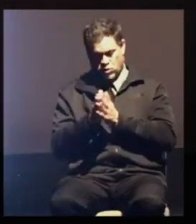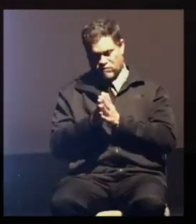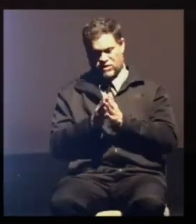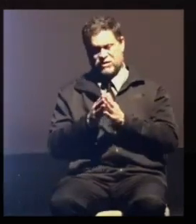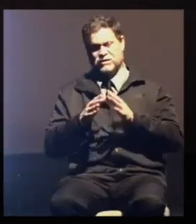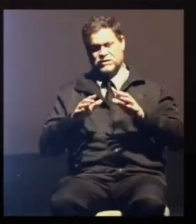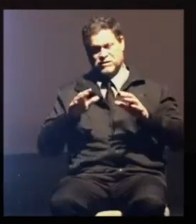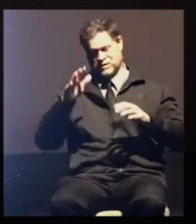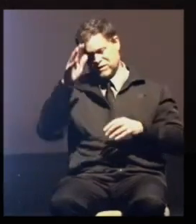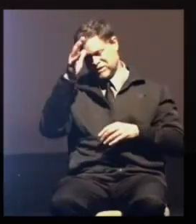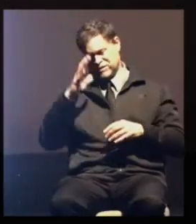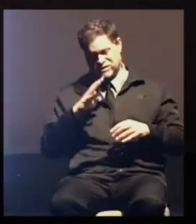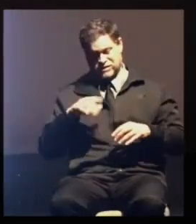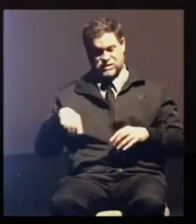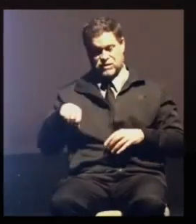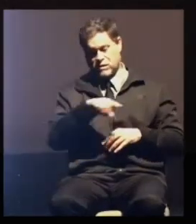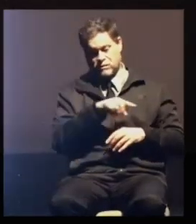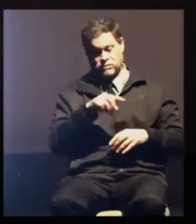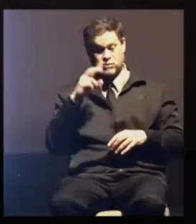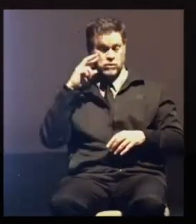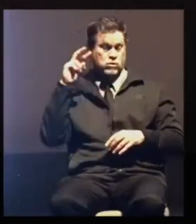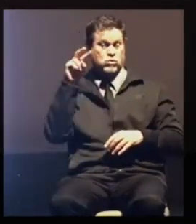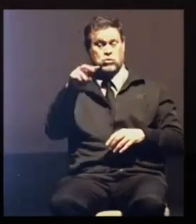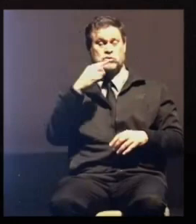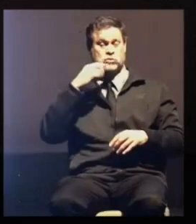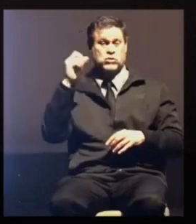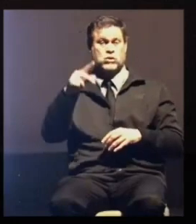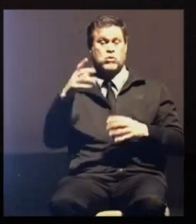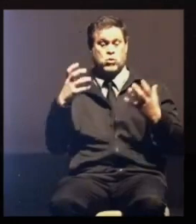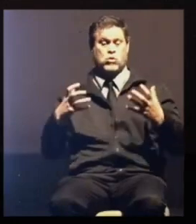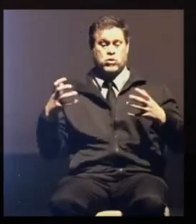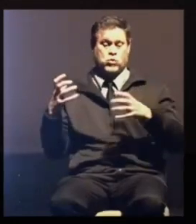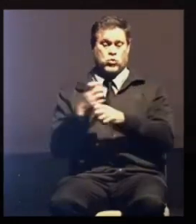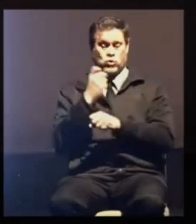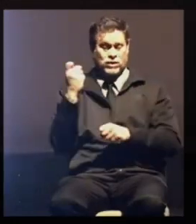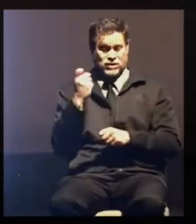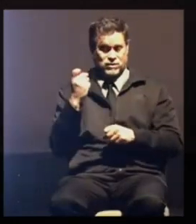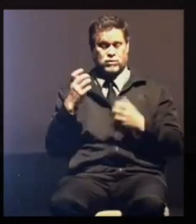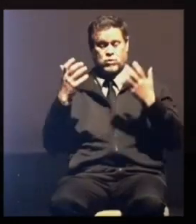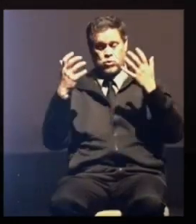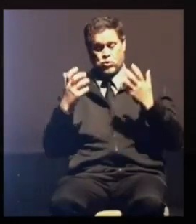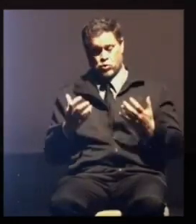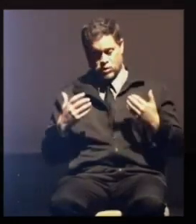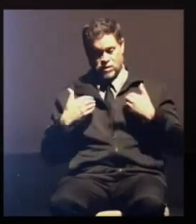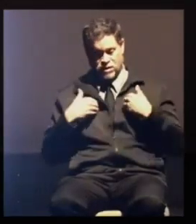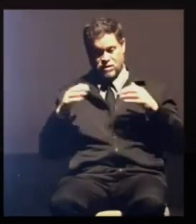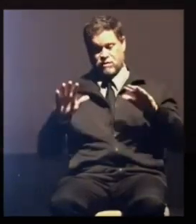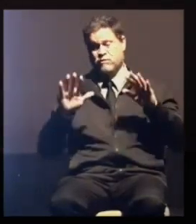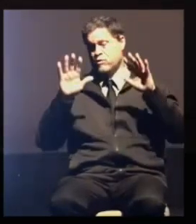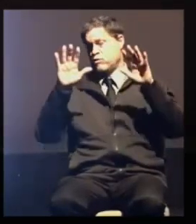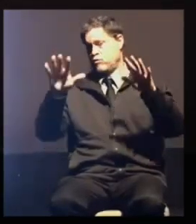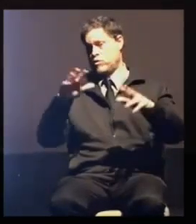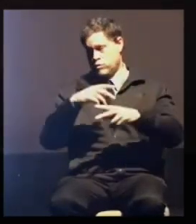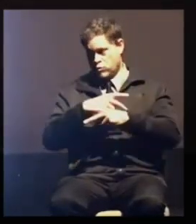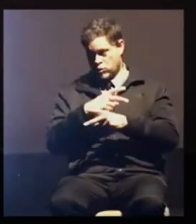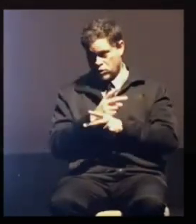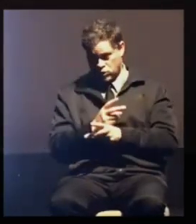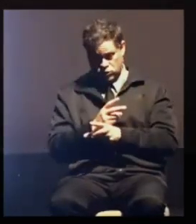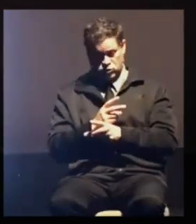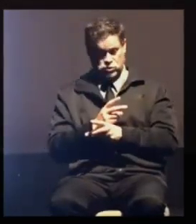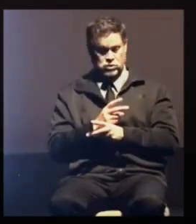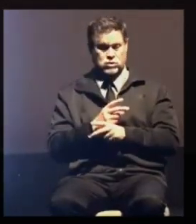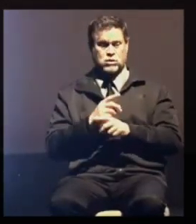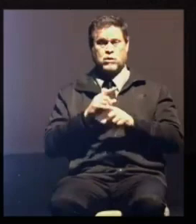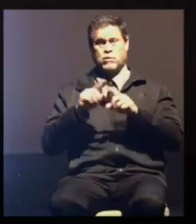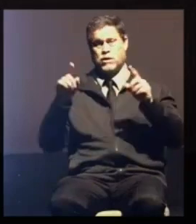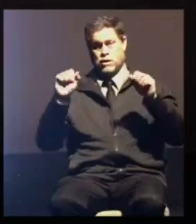guys, and they look and say, okay, we want to win, we want to have great production, but I